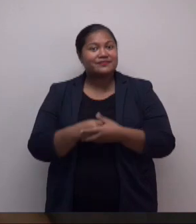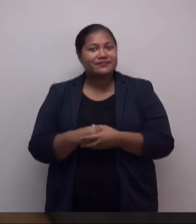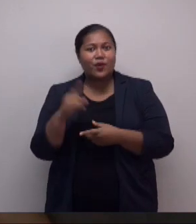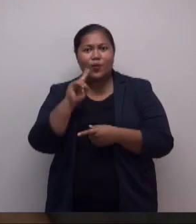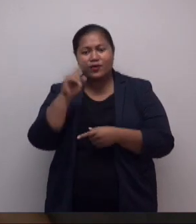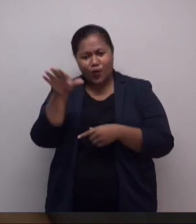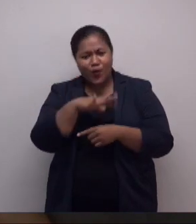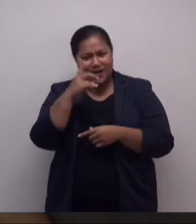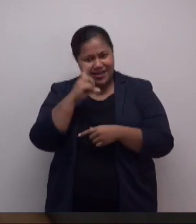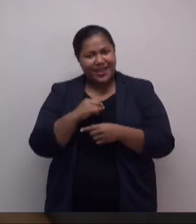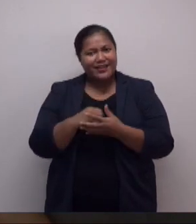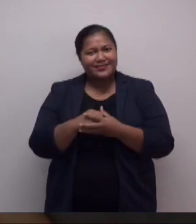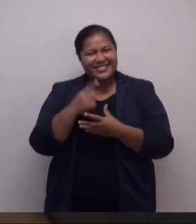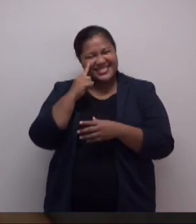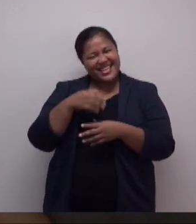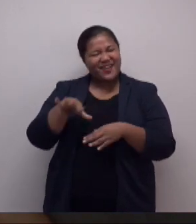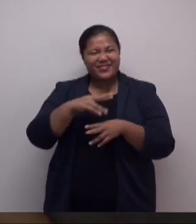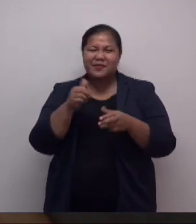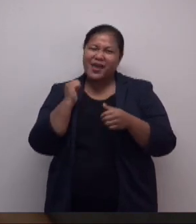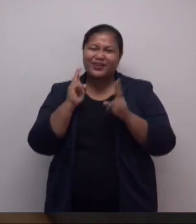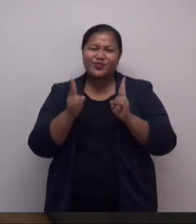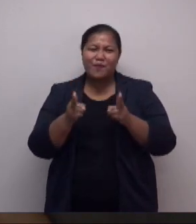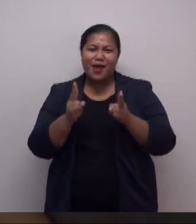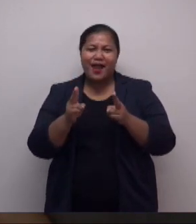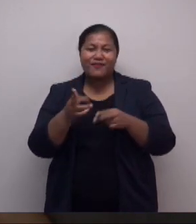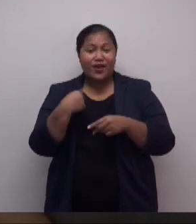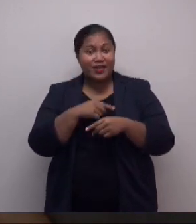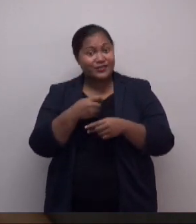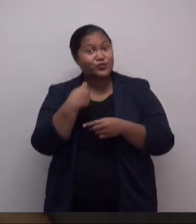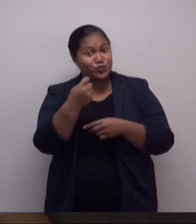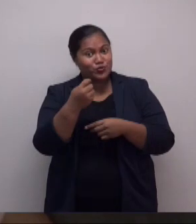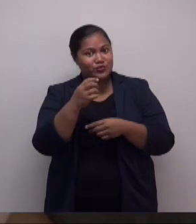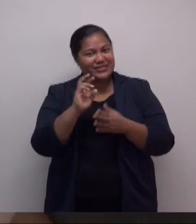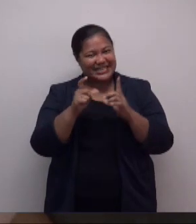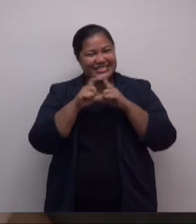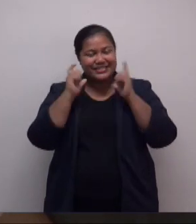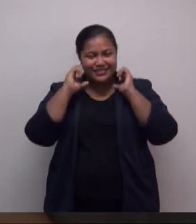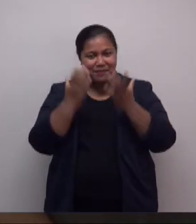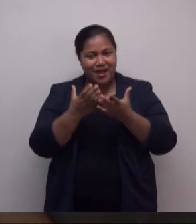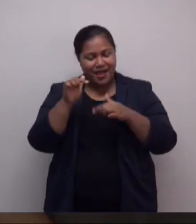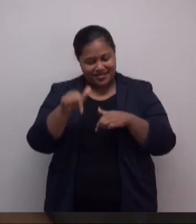all expect life will look like for us heading into December of this year.